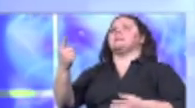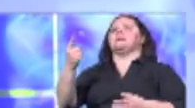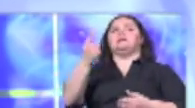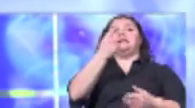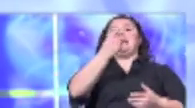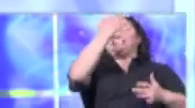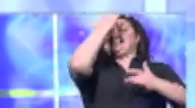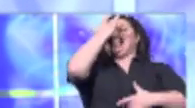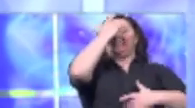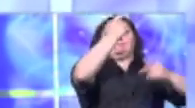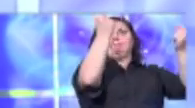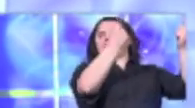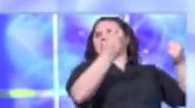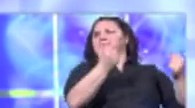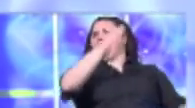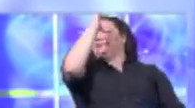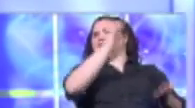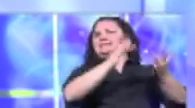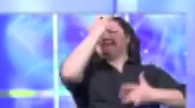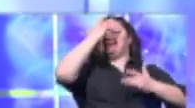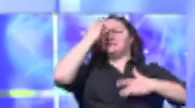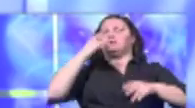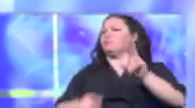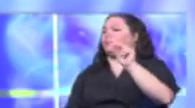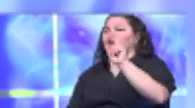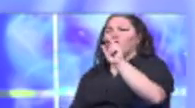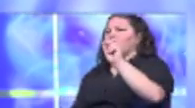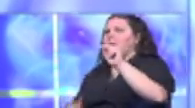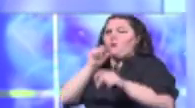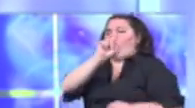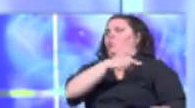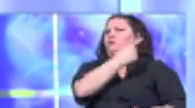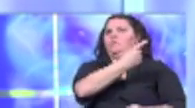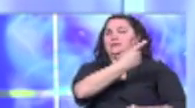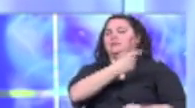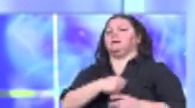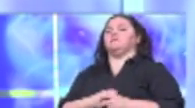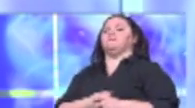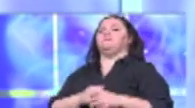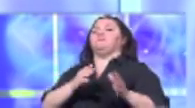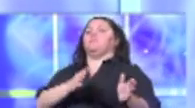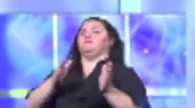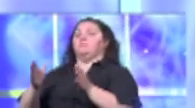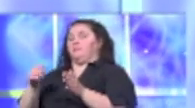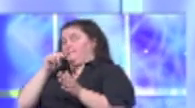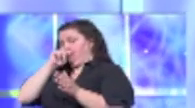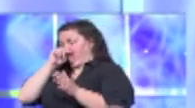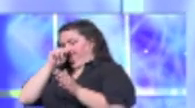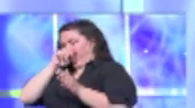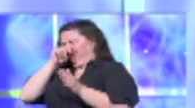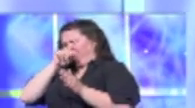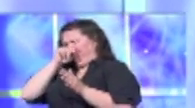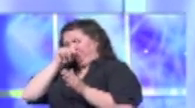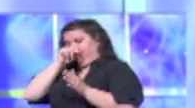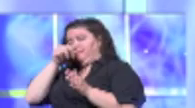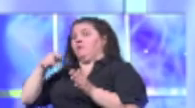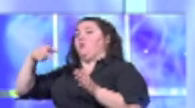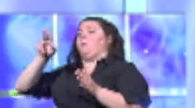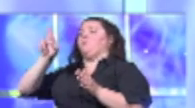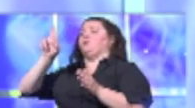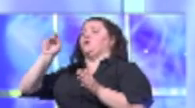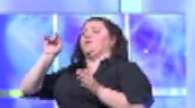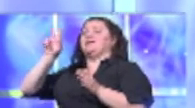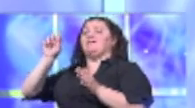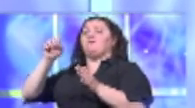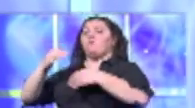of diseases or infirmity. It's not the fact that we are pointed towards curative processes. We're here to try